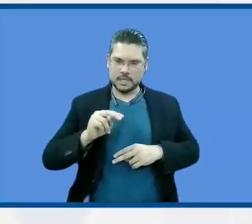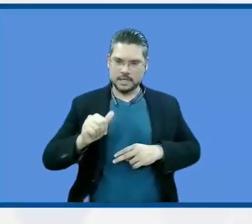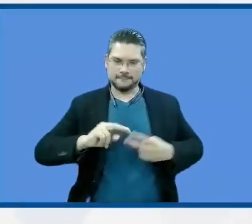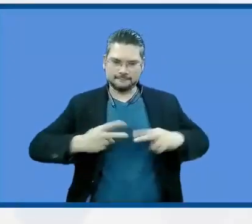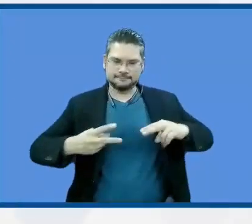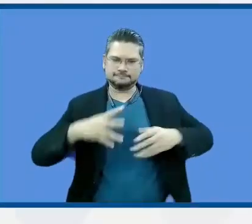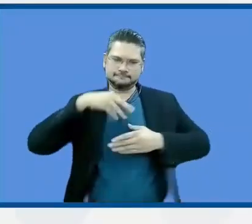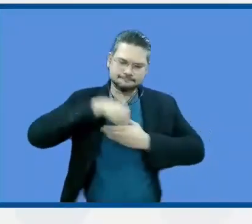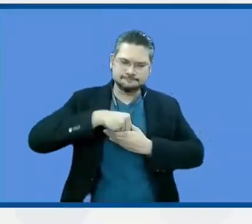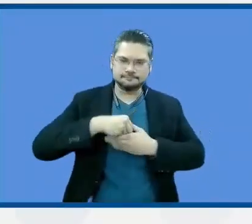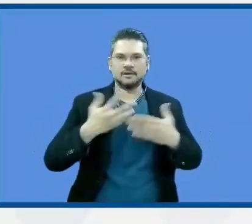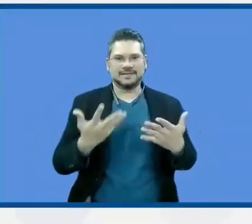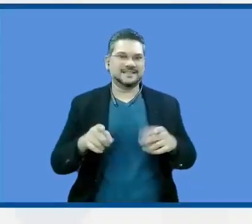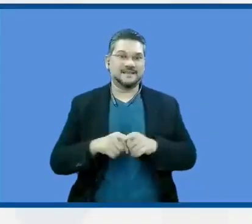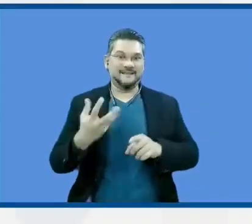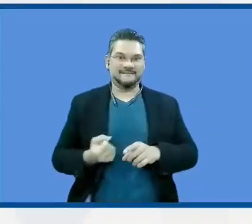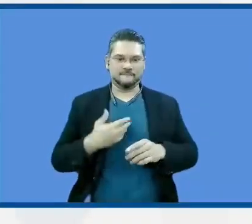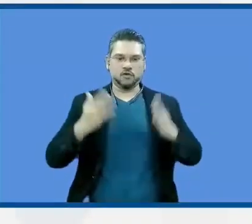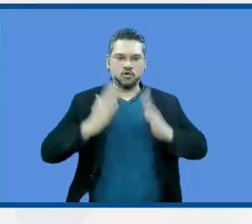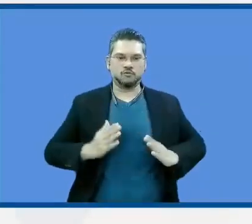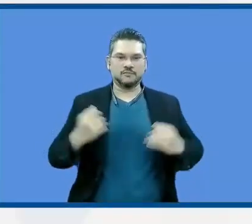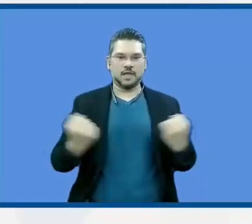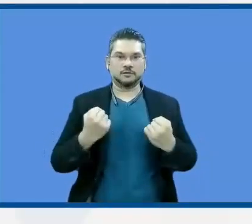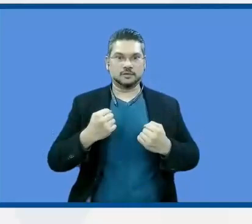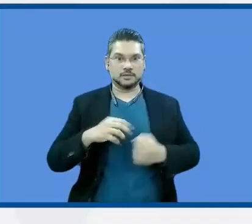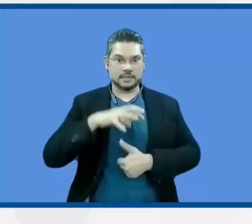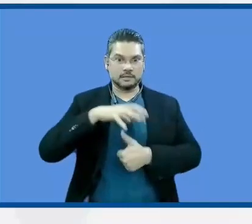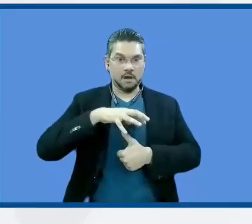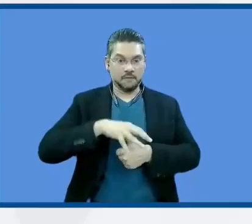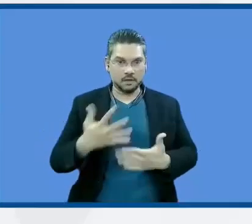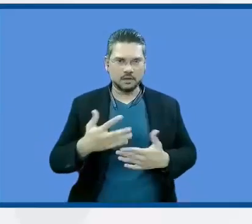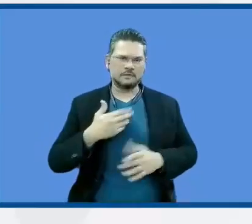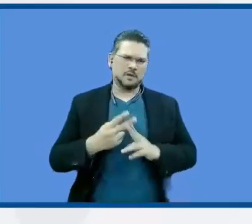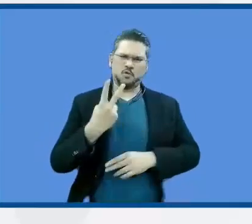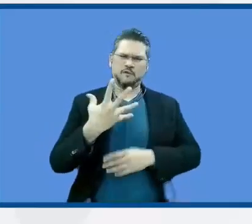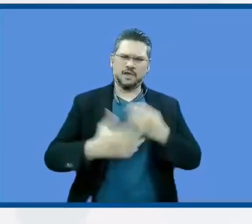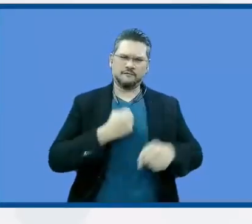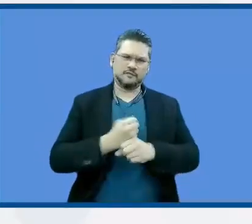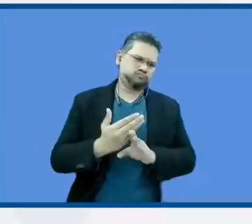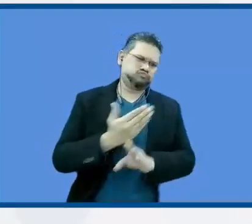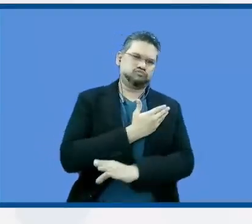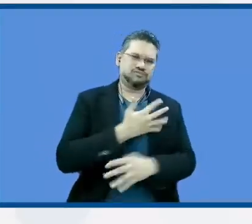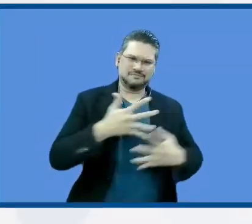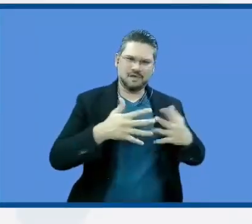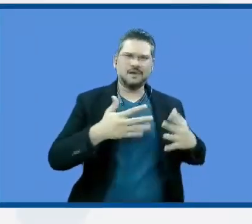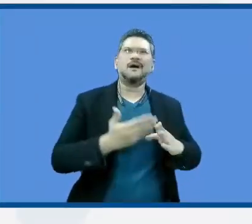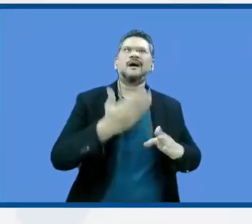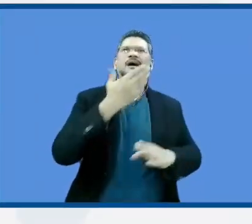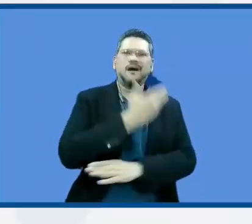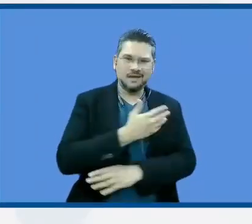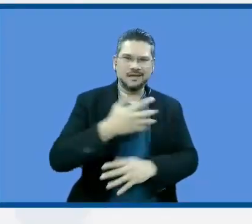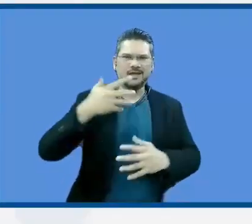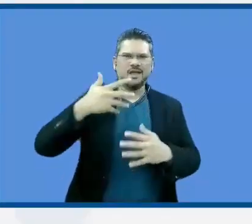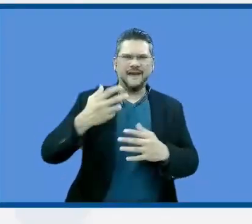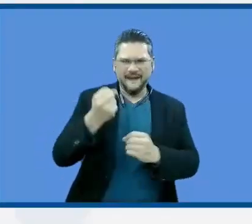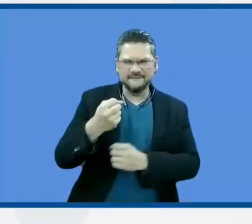department. We've been active for more than 25 years across the Americas. 25 years ago was Hurricane Mitch, let's not forget that. And that